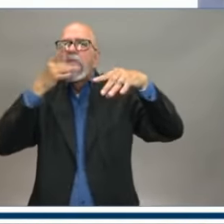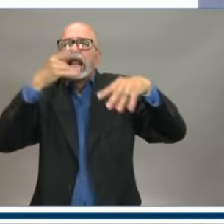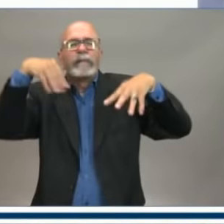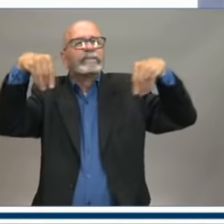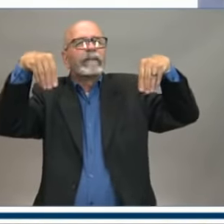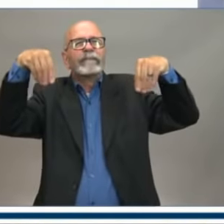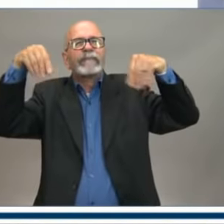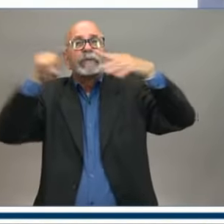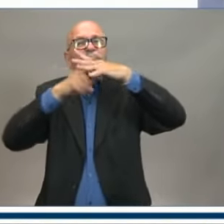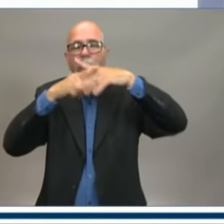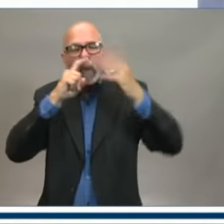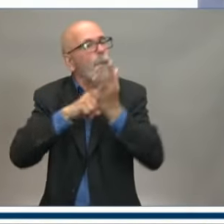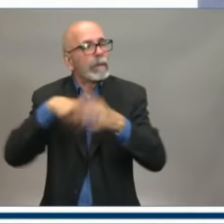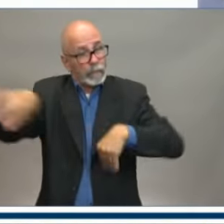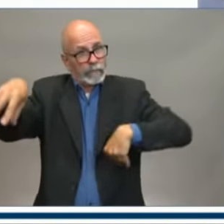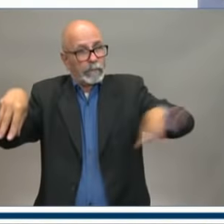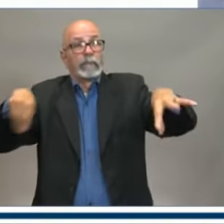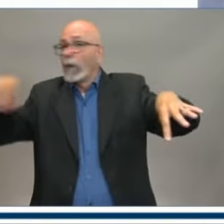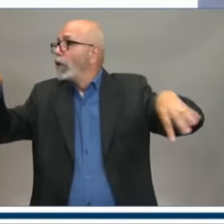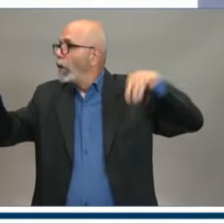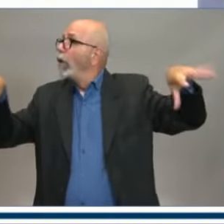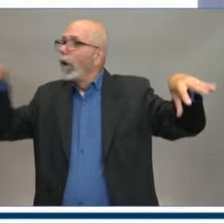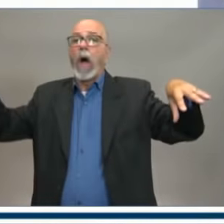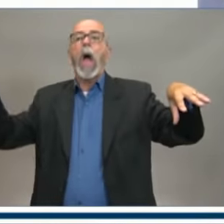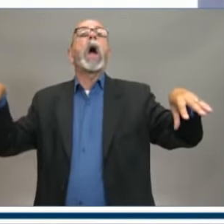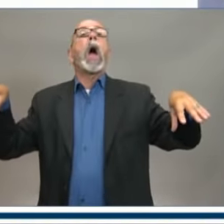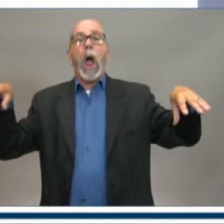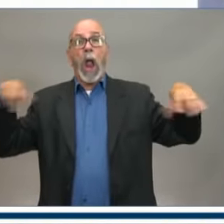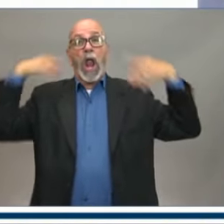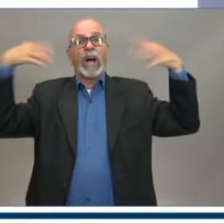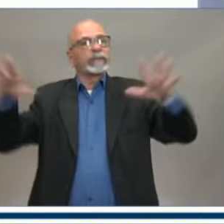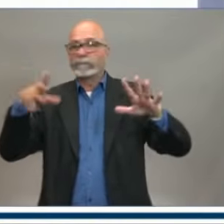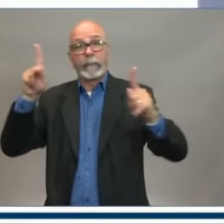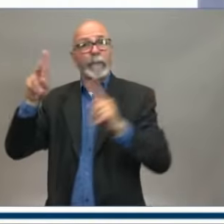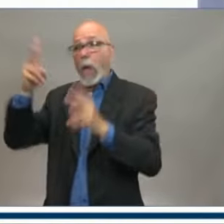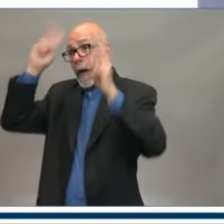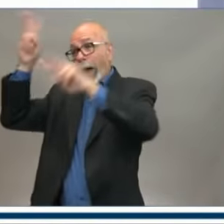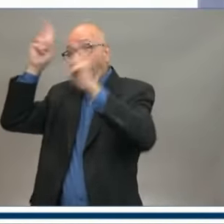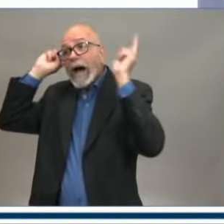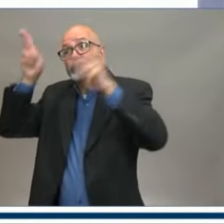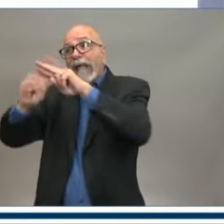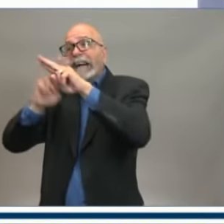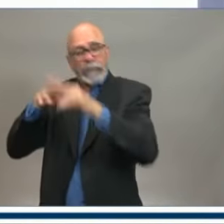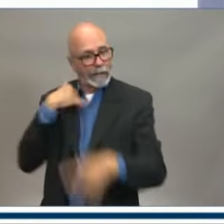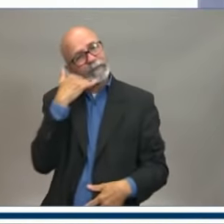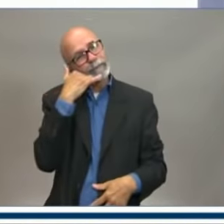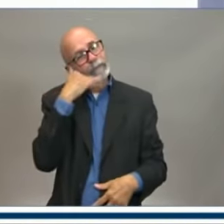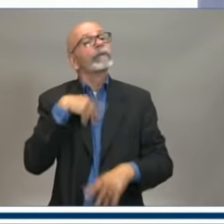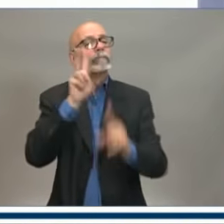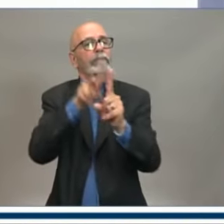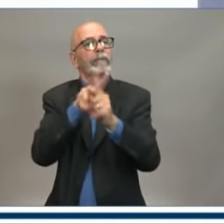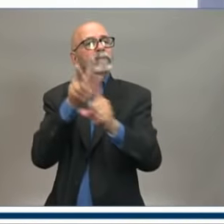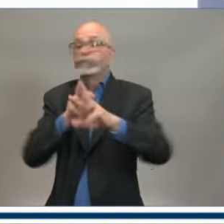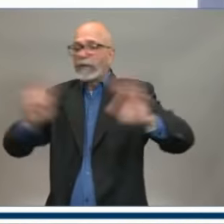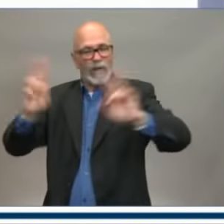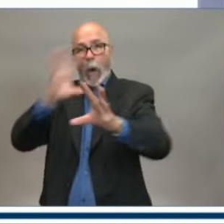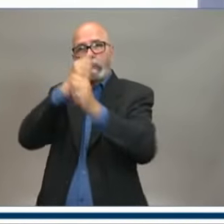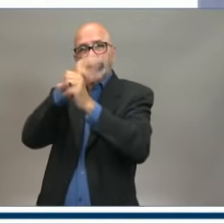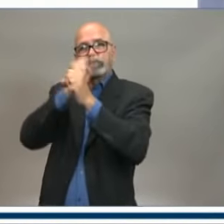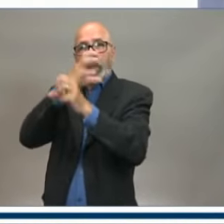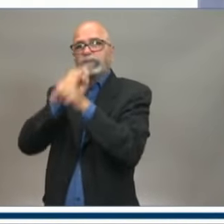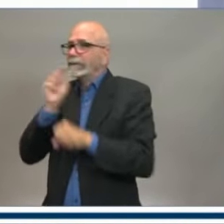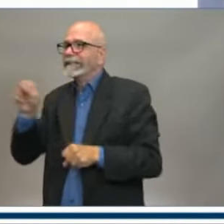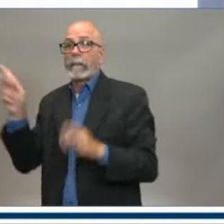made hair appointments. Businesses are preparing, and that's a good thing. And I know many of you are